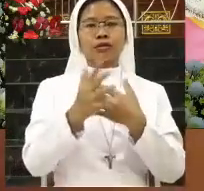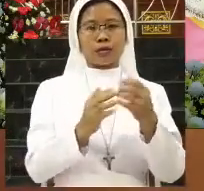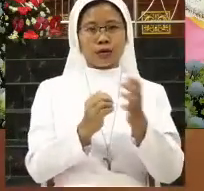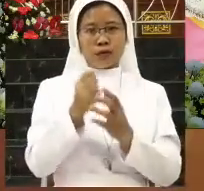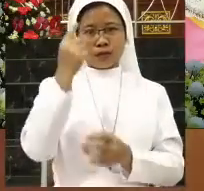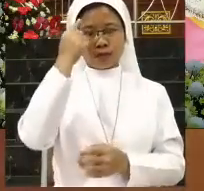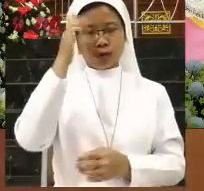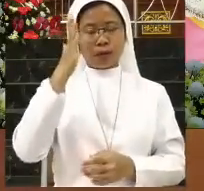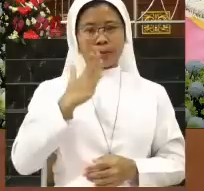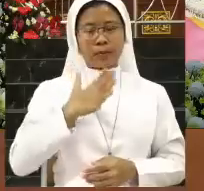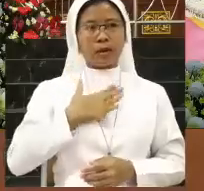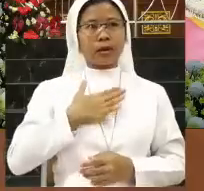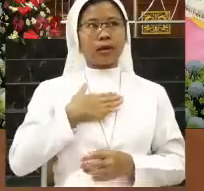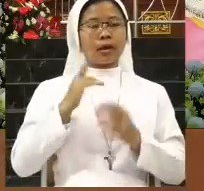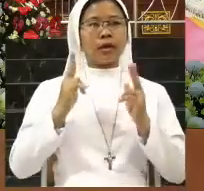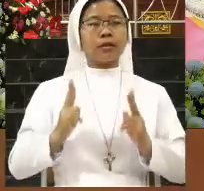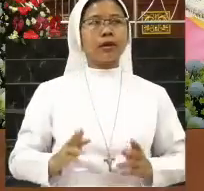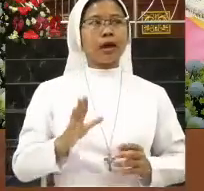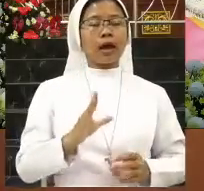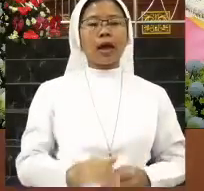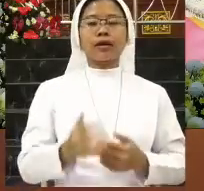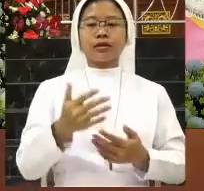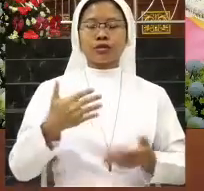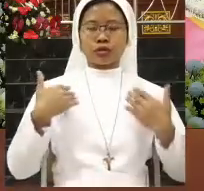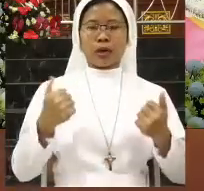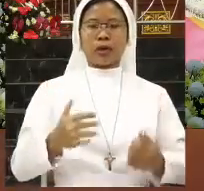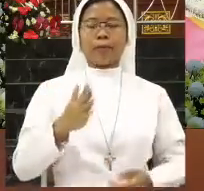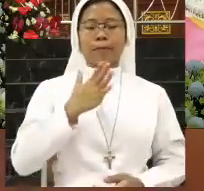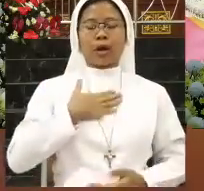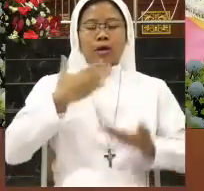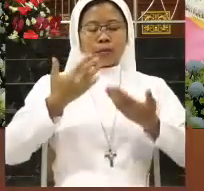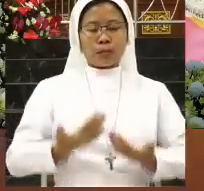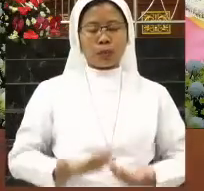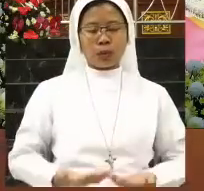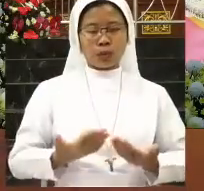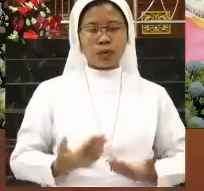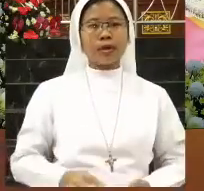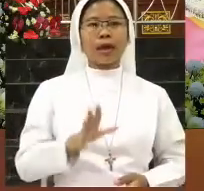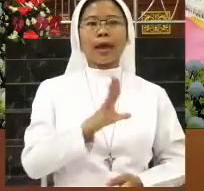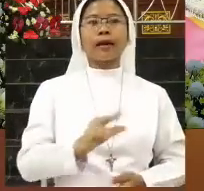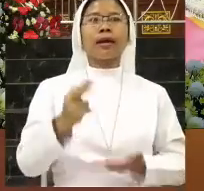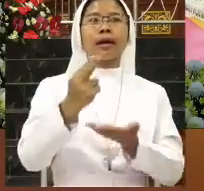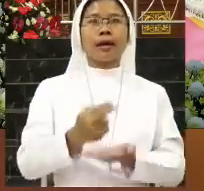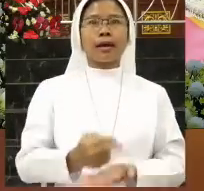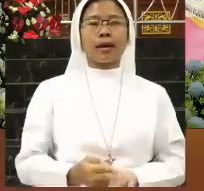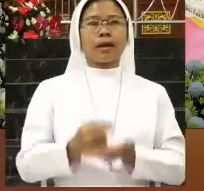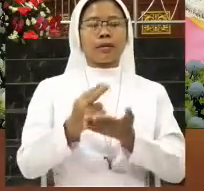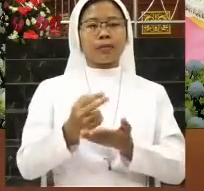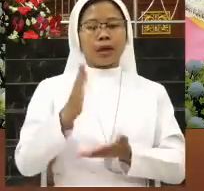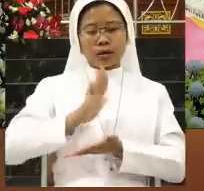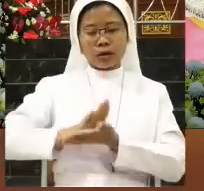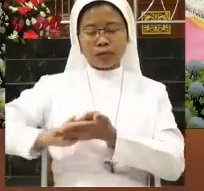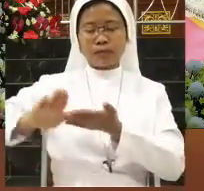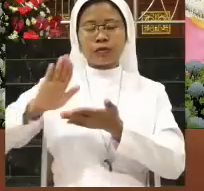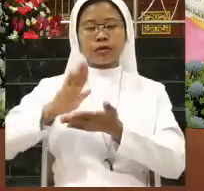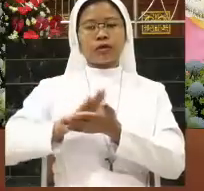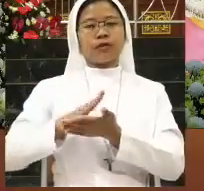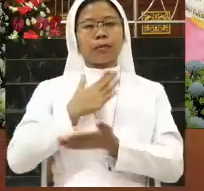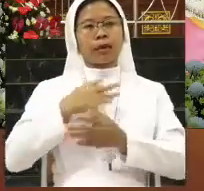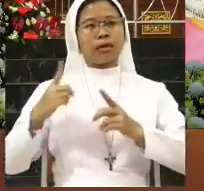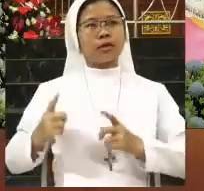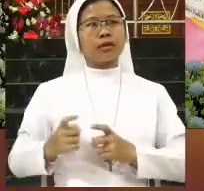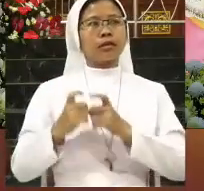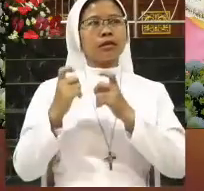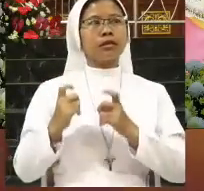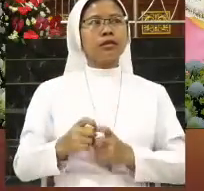my grief, as an effective relief for my burdens, as a help unto the remission of my sins, and